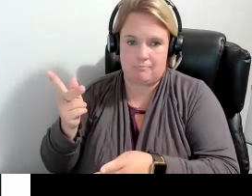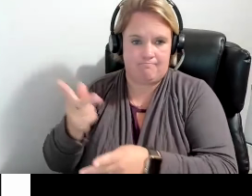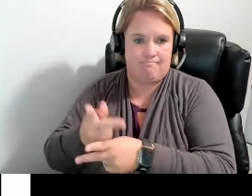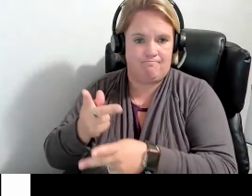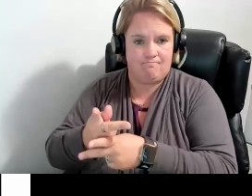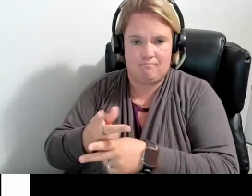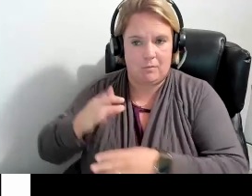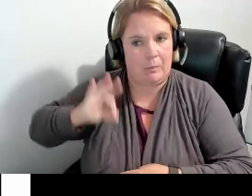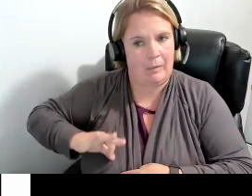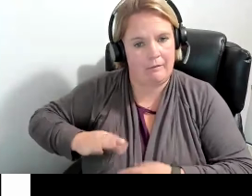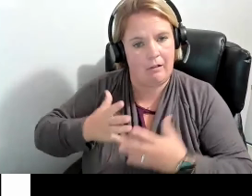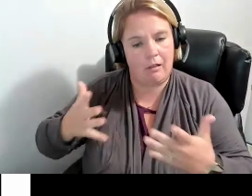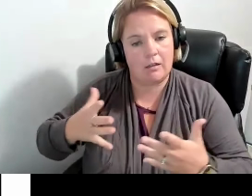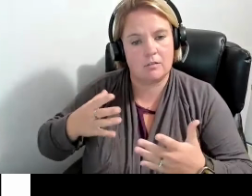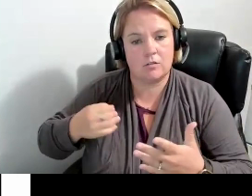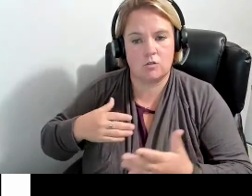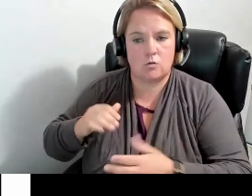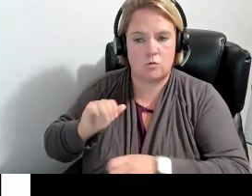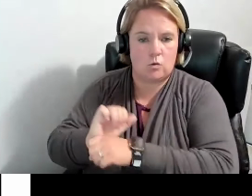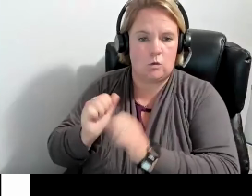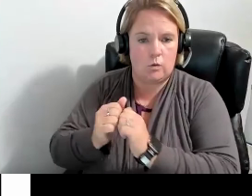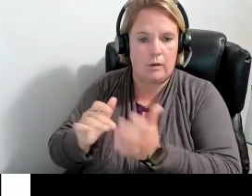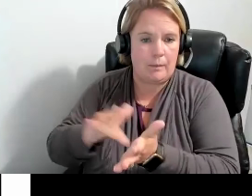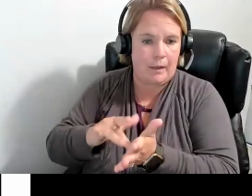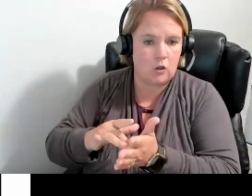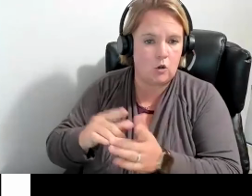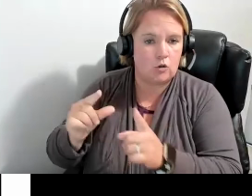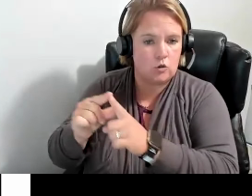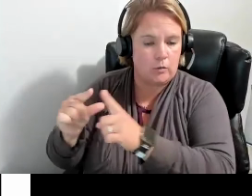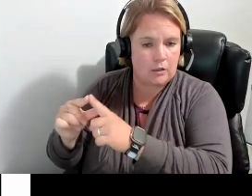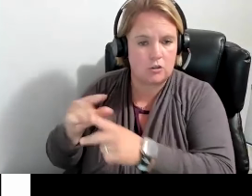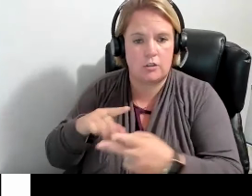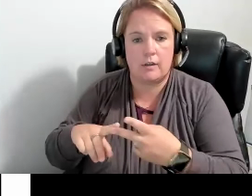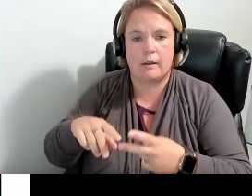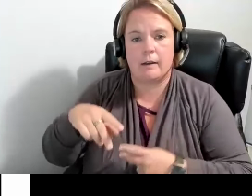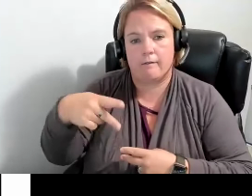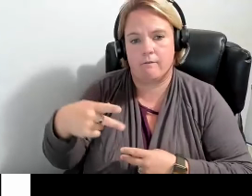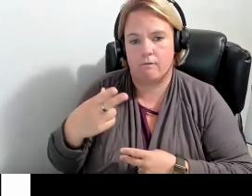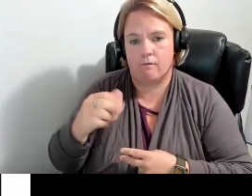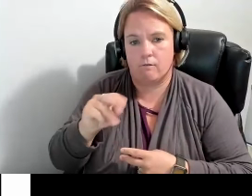that. So we've been doing that with medical terminology and the pharmacology class.